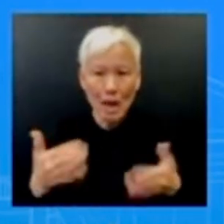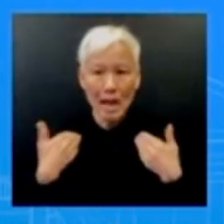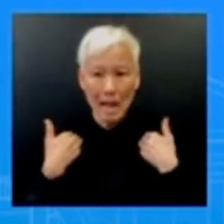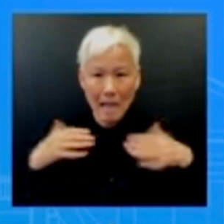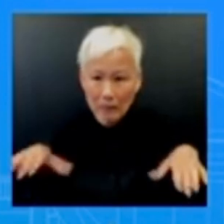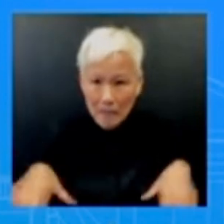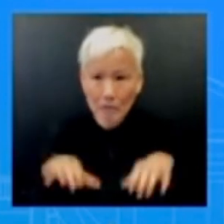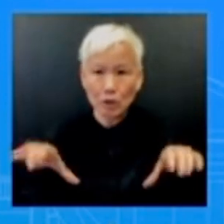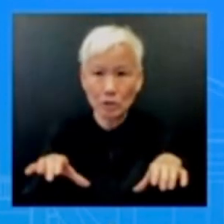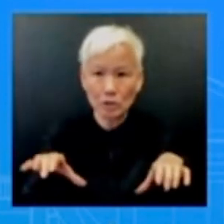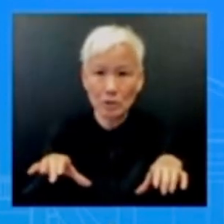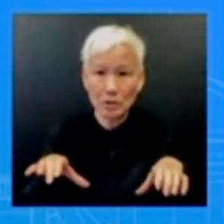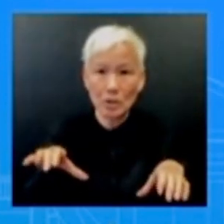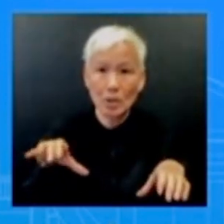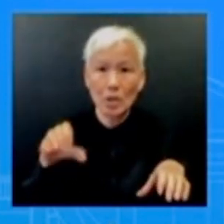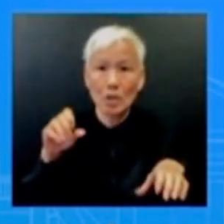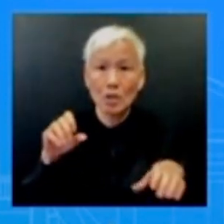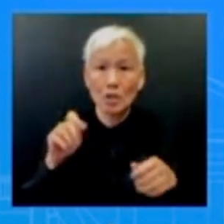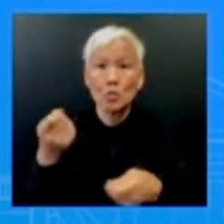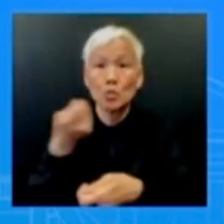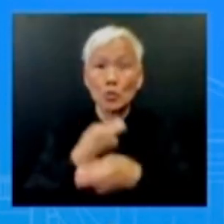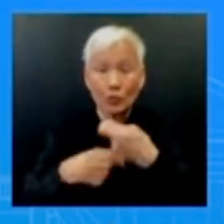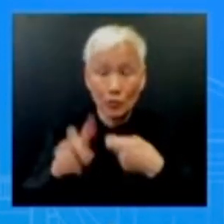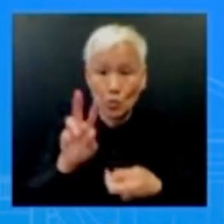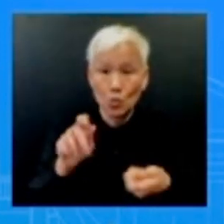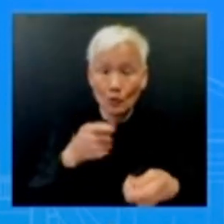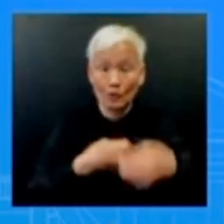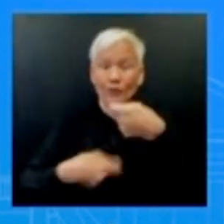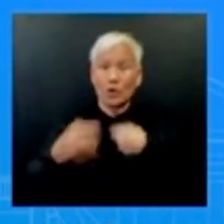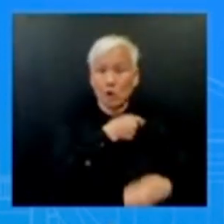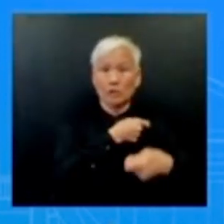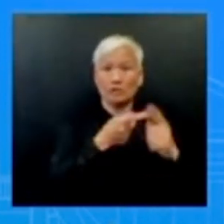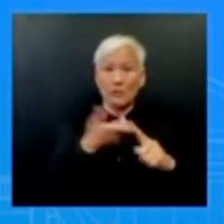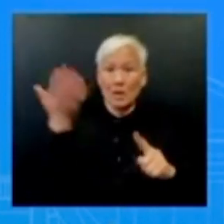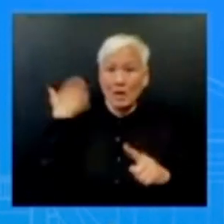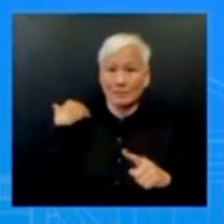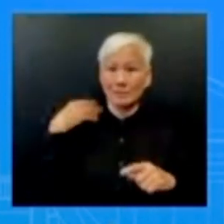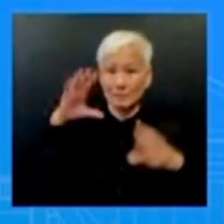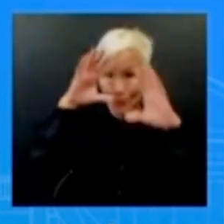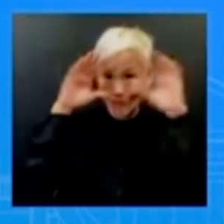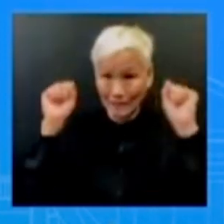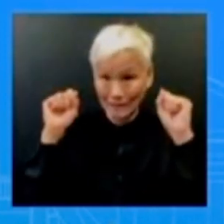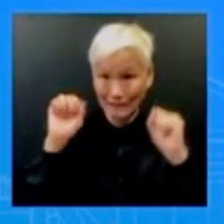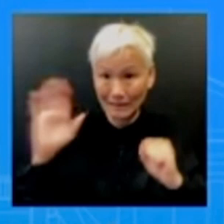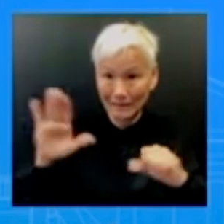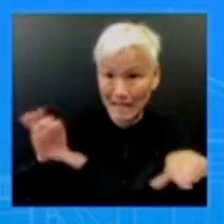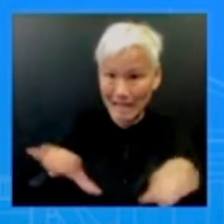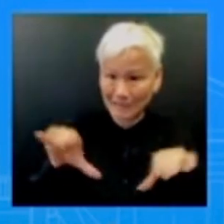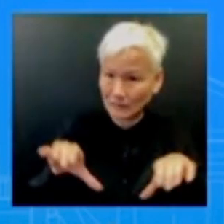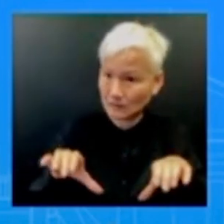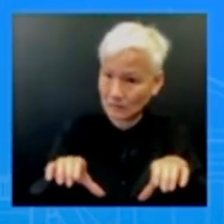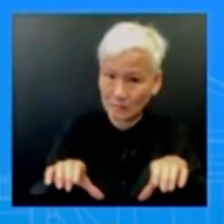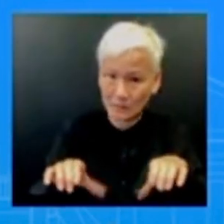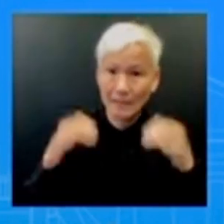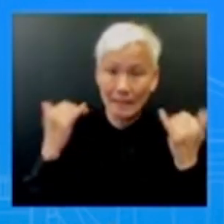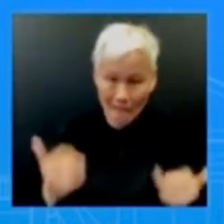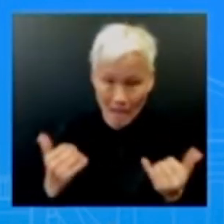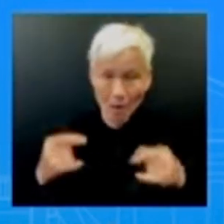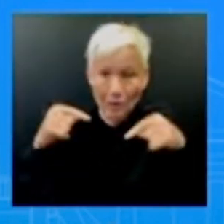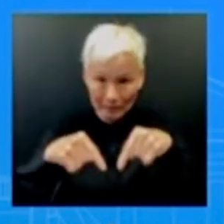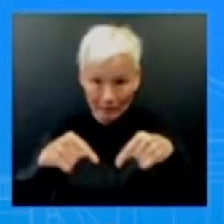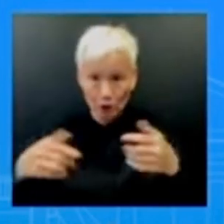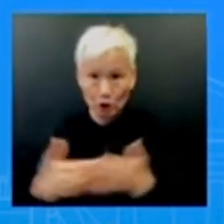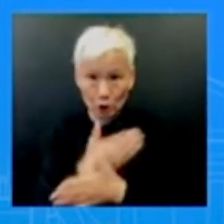reverse the last administration's deregulation, and that is because of, again, the actions under this president. And so we've seen